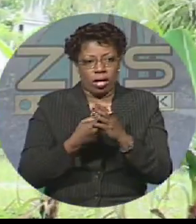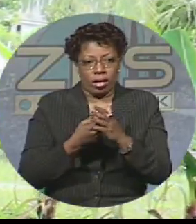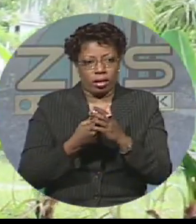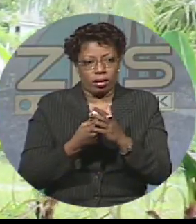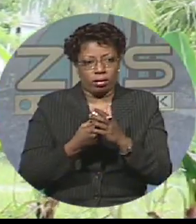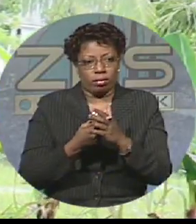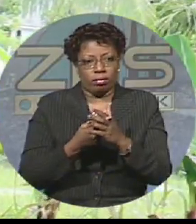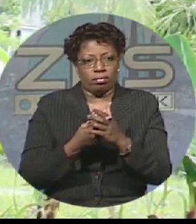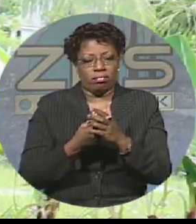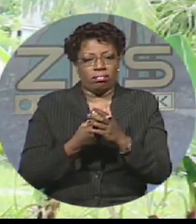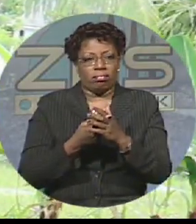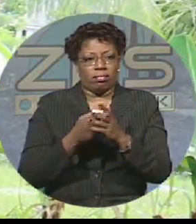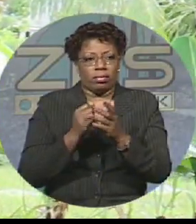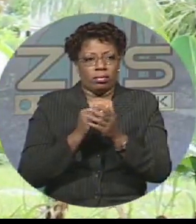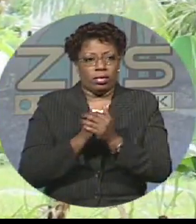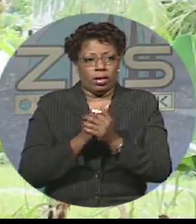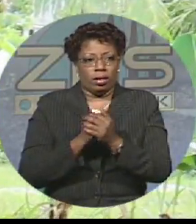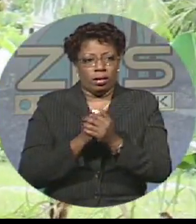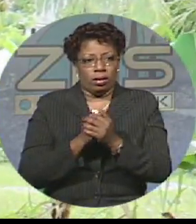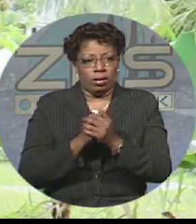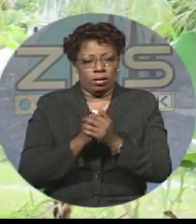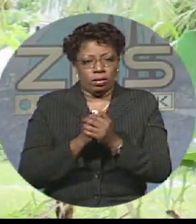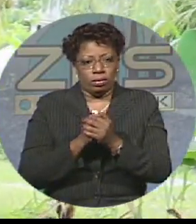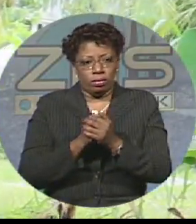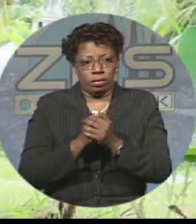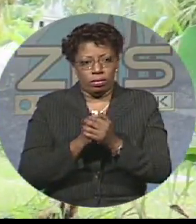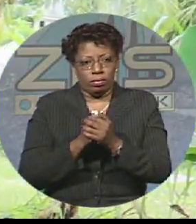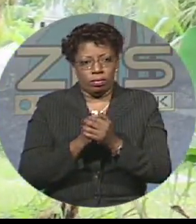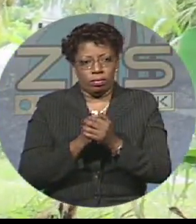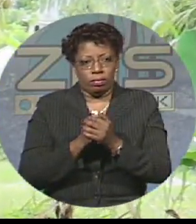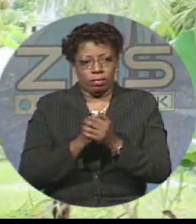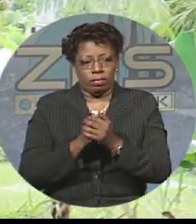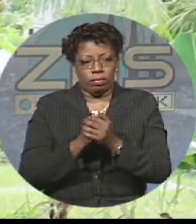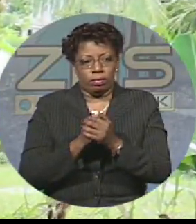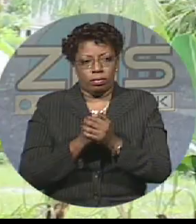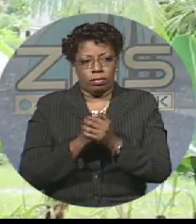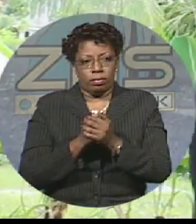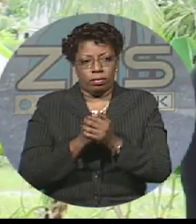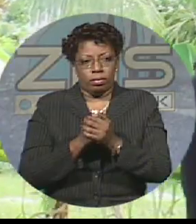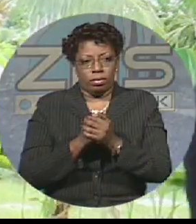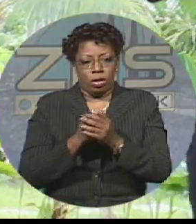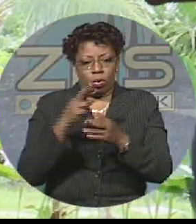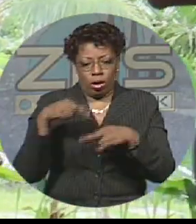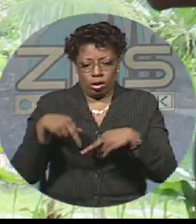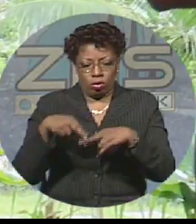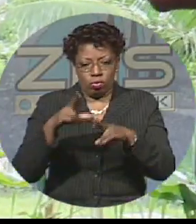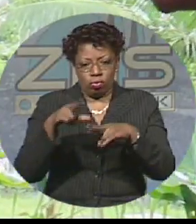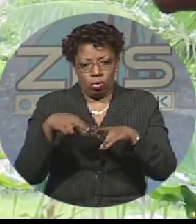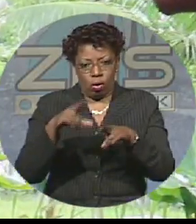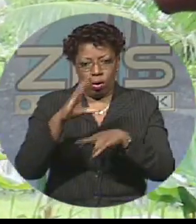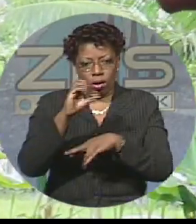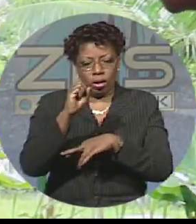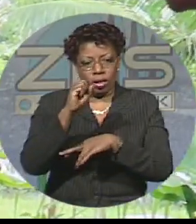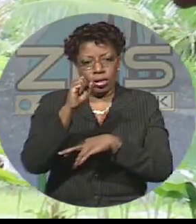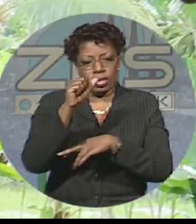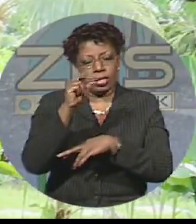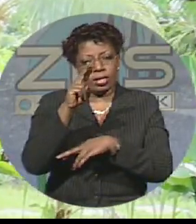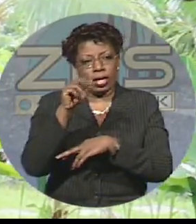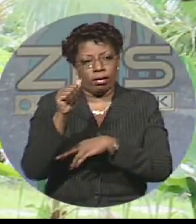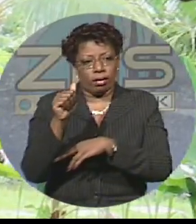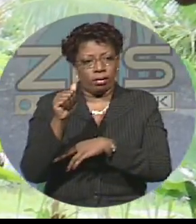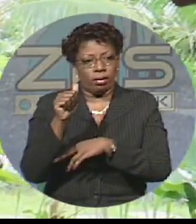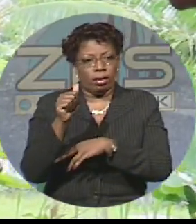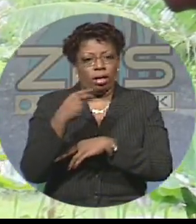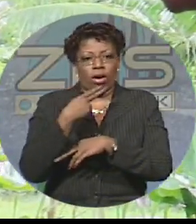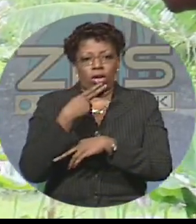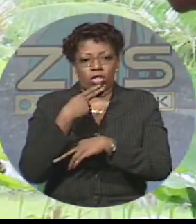the pumpkins and the root, you put a row of cassava. It doesn't take much space. 1 row of cassava, 1 row